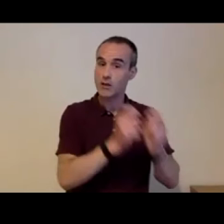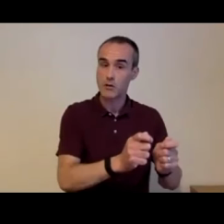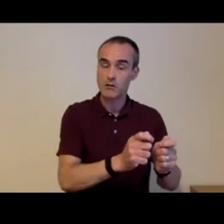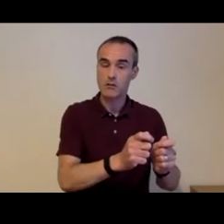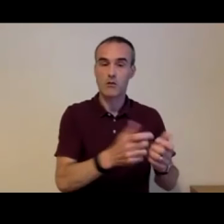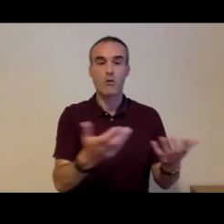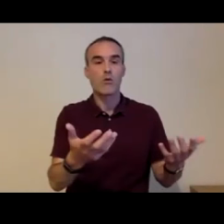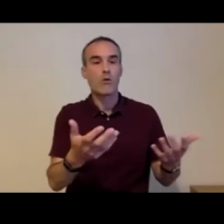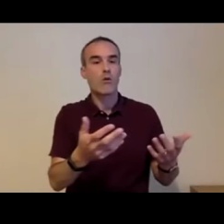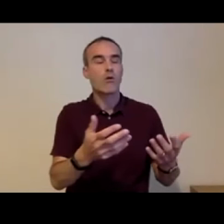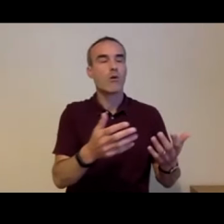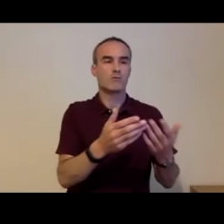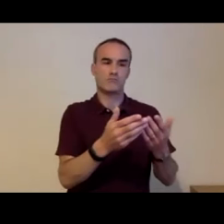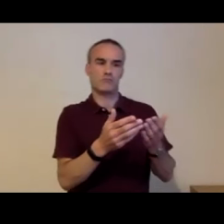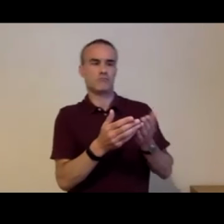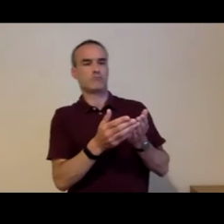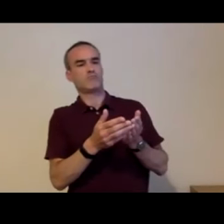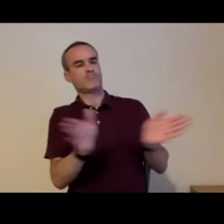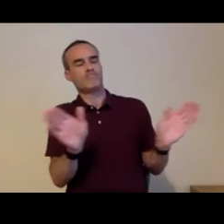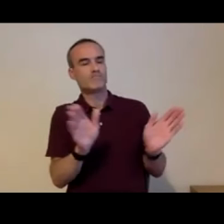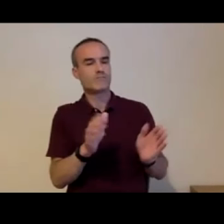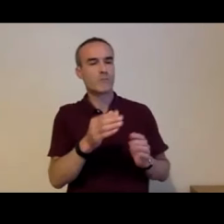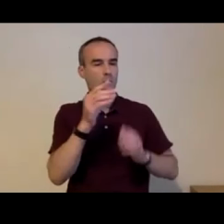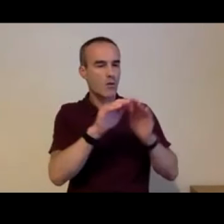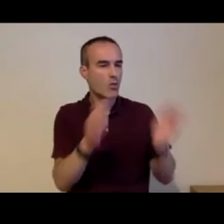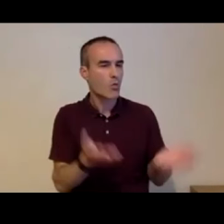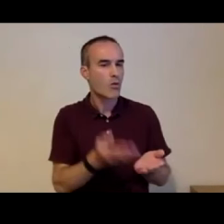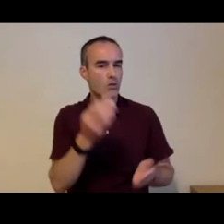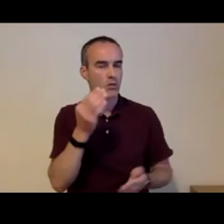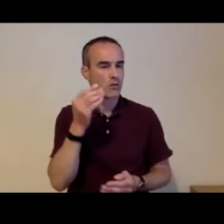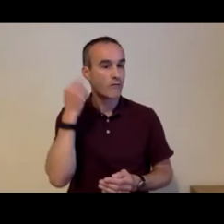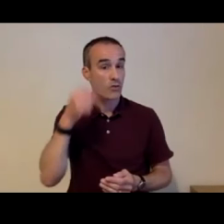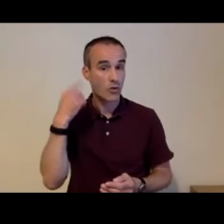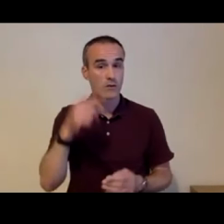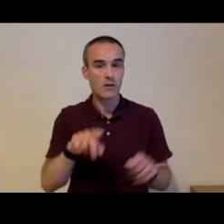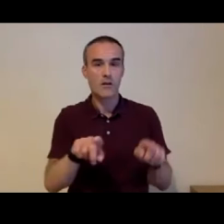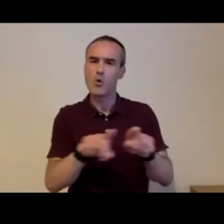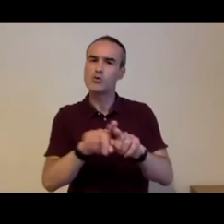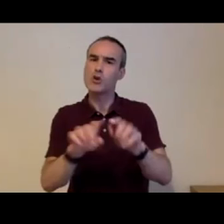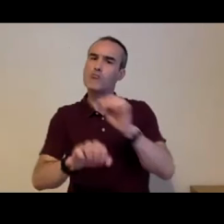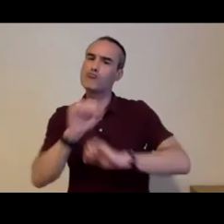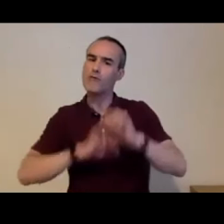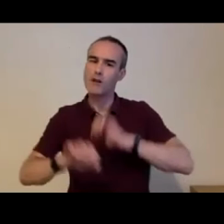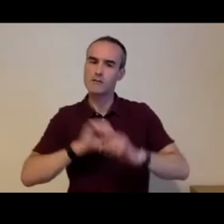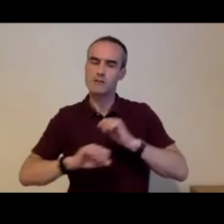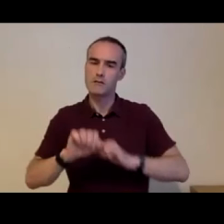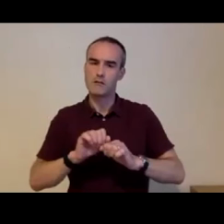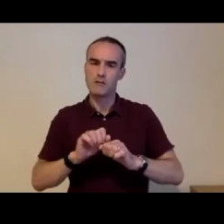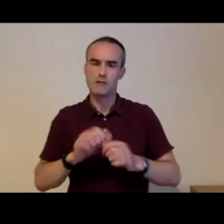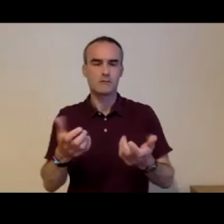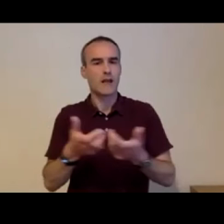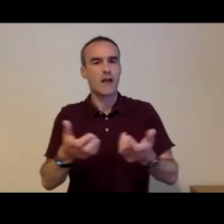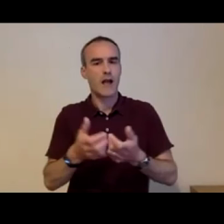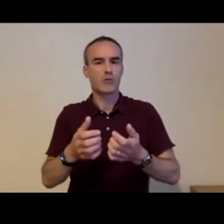exposed to noise. Secondly, to look at prevention. What therapeutics can we have that prevent hearing